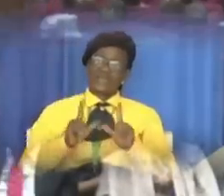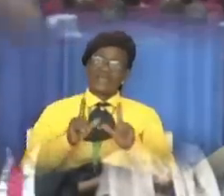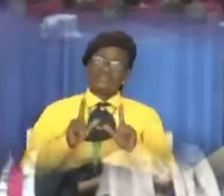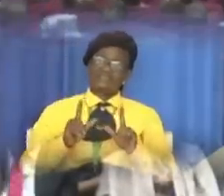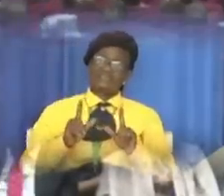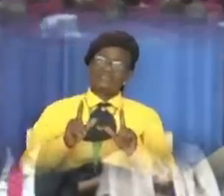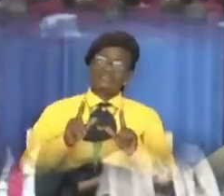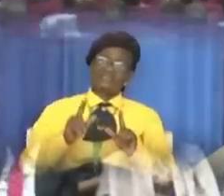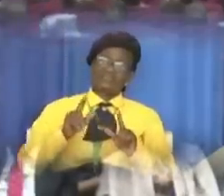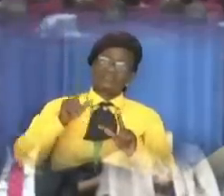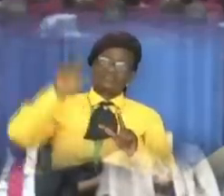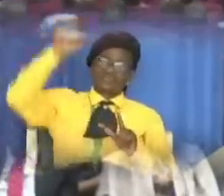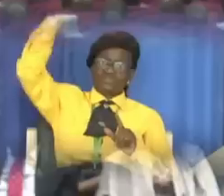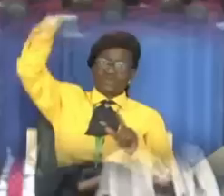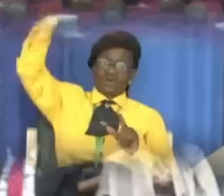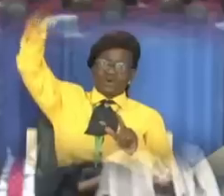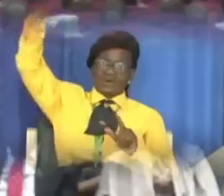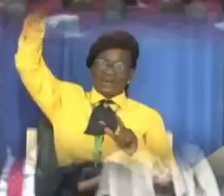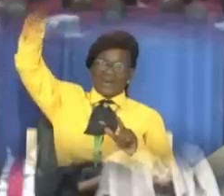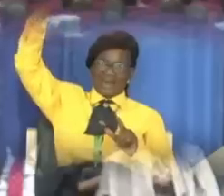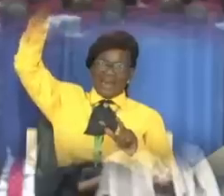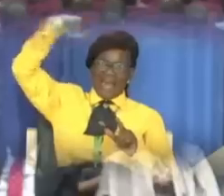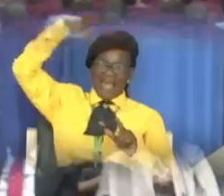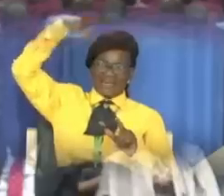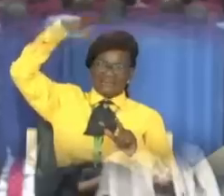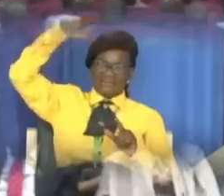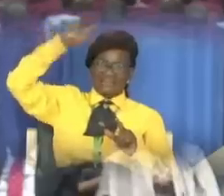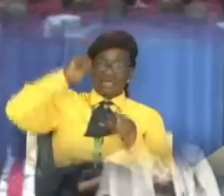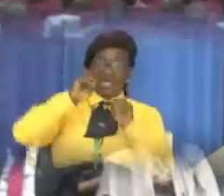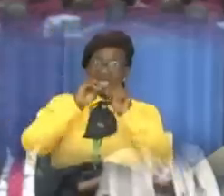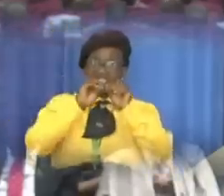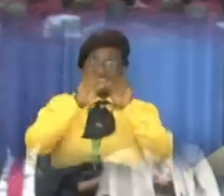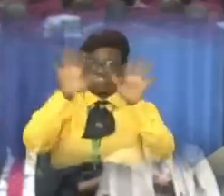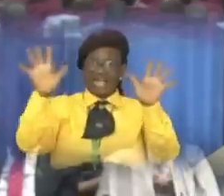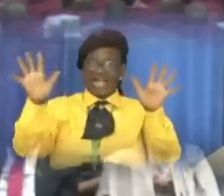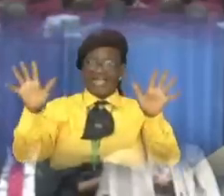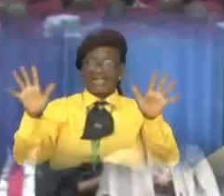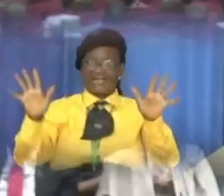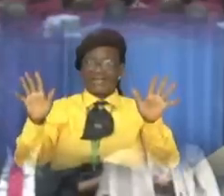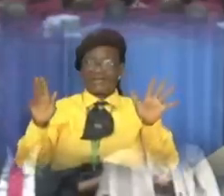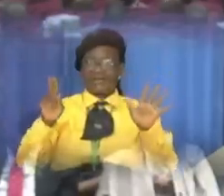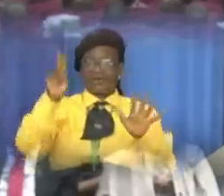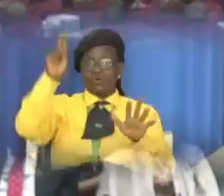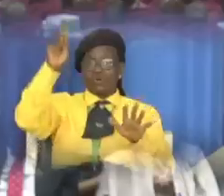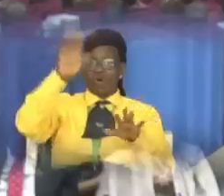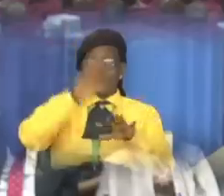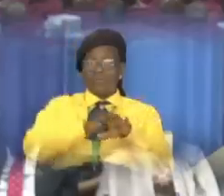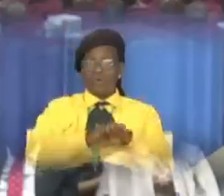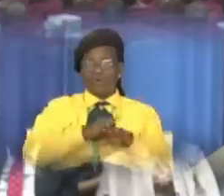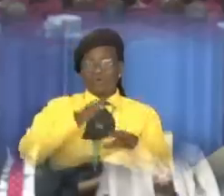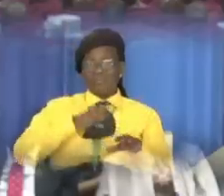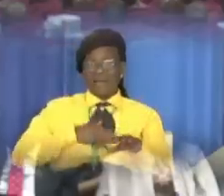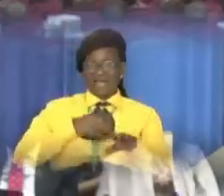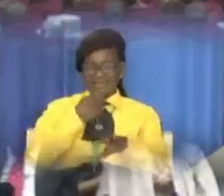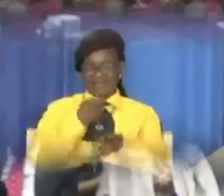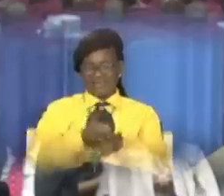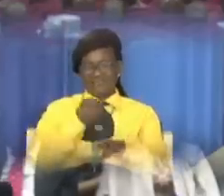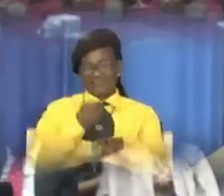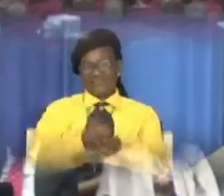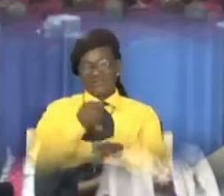shine upon my blind spot. send me help where I